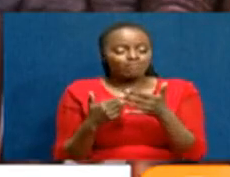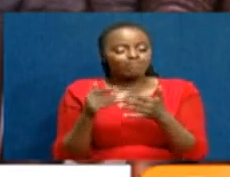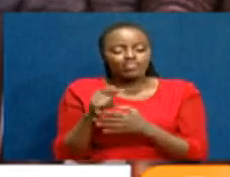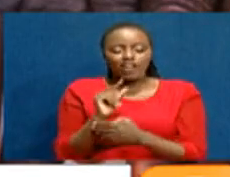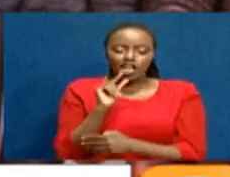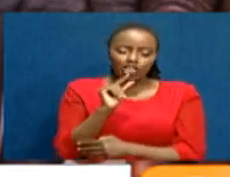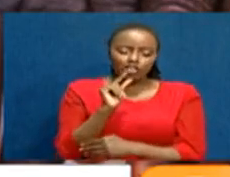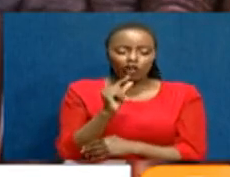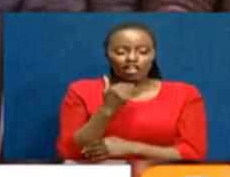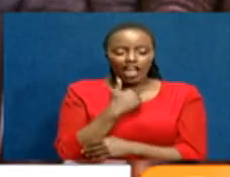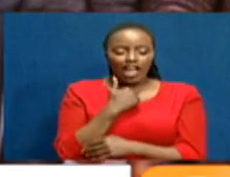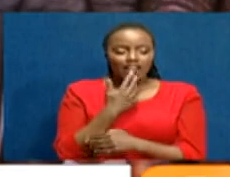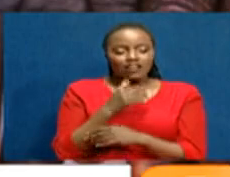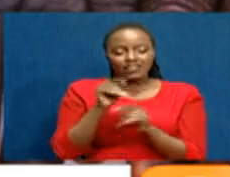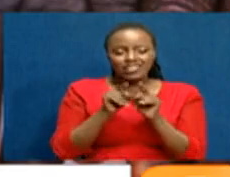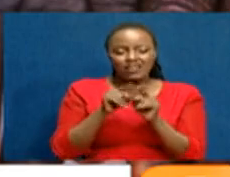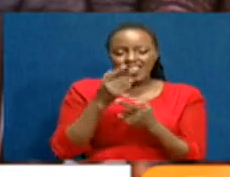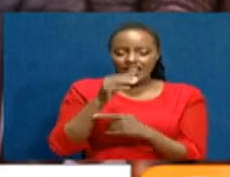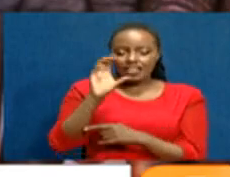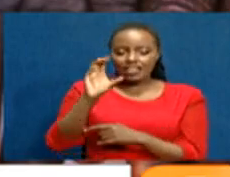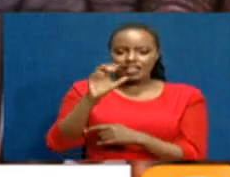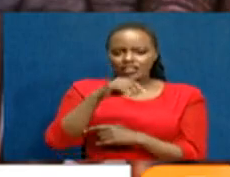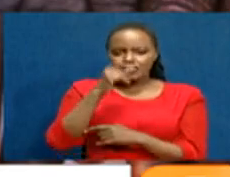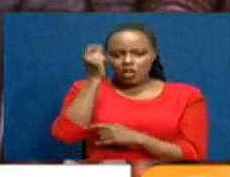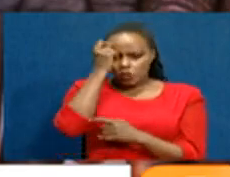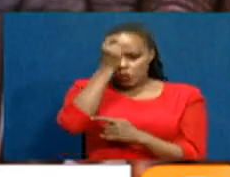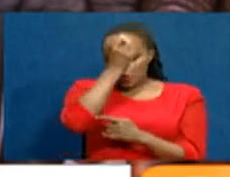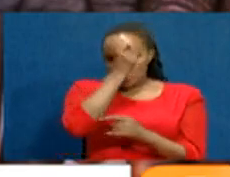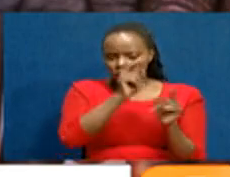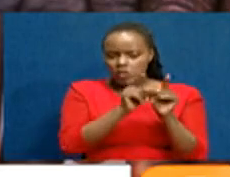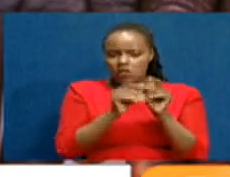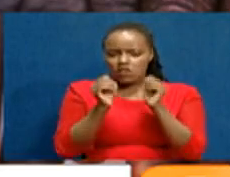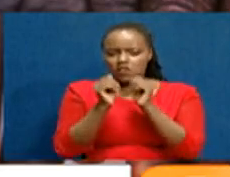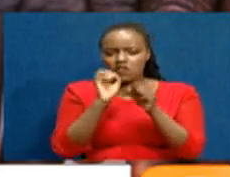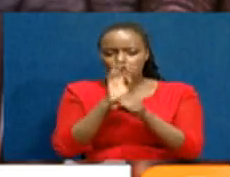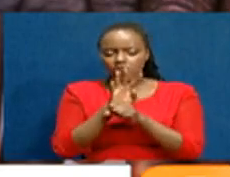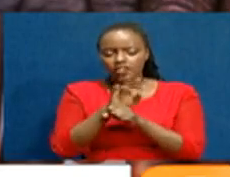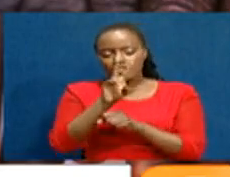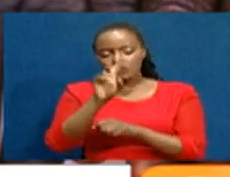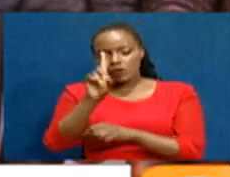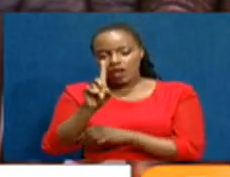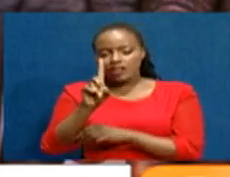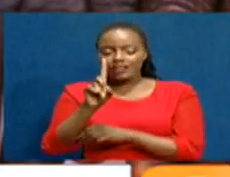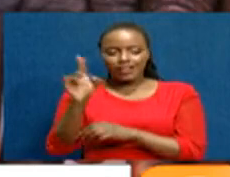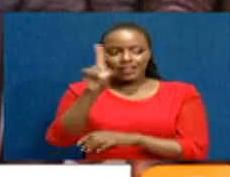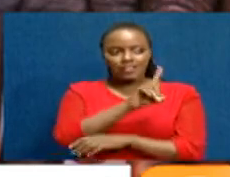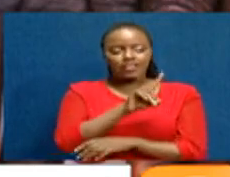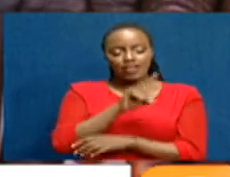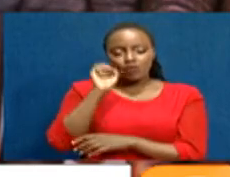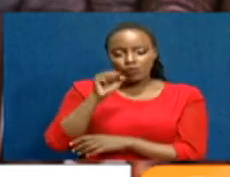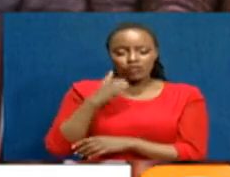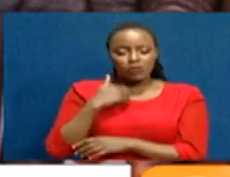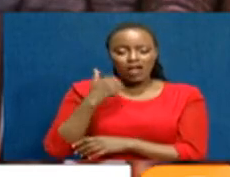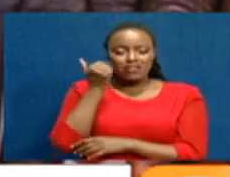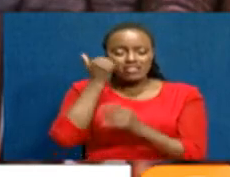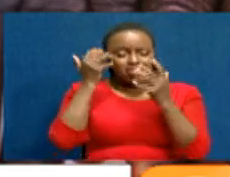mild, sometimes resembling chickenpox, and last between 14 and 21 days. Monkeypox can sometimes be more